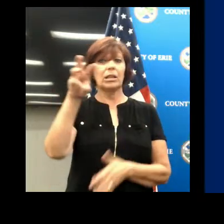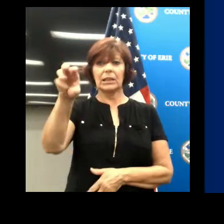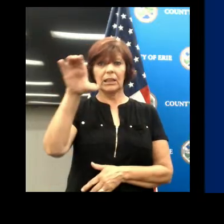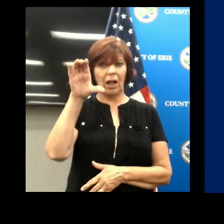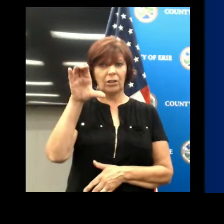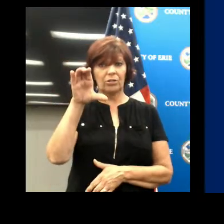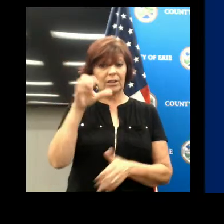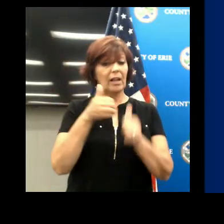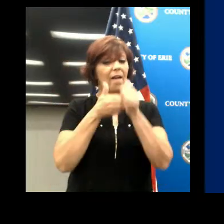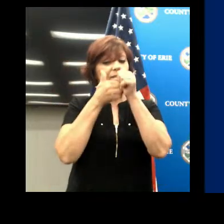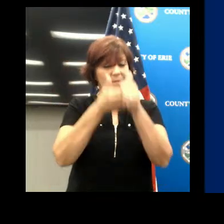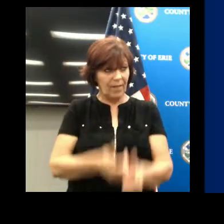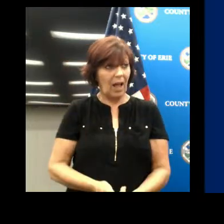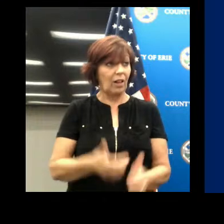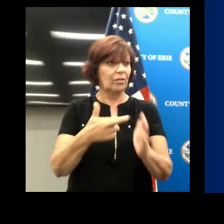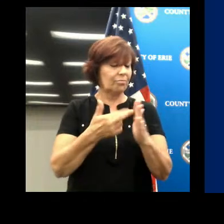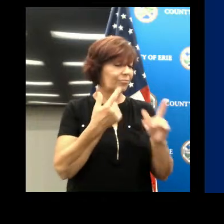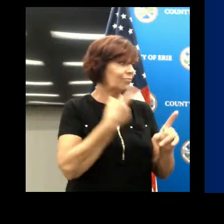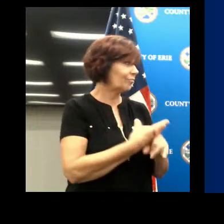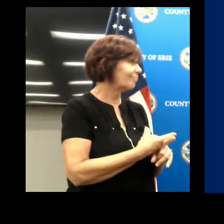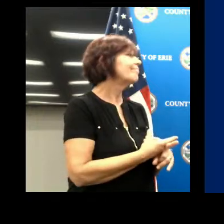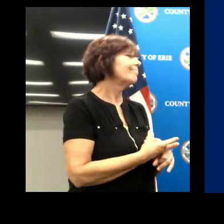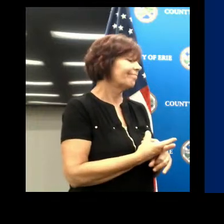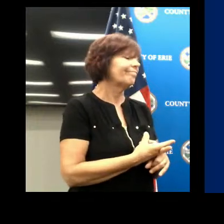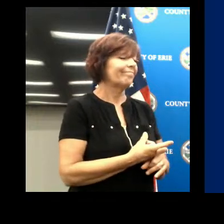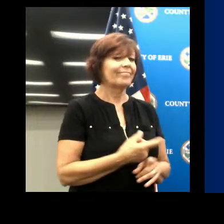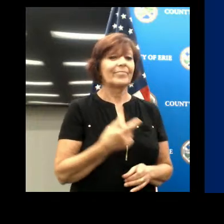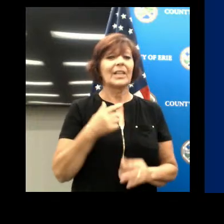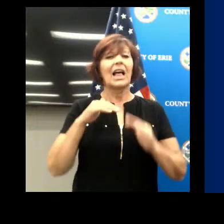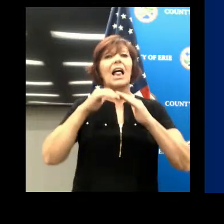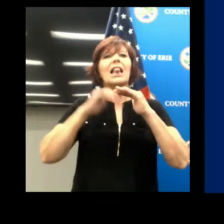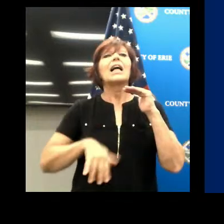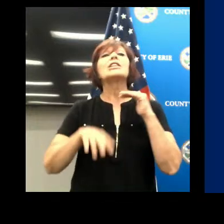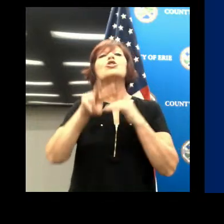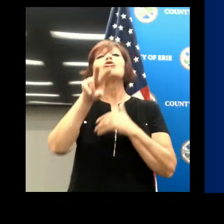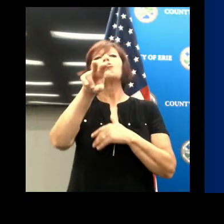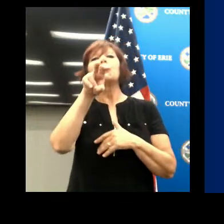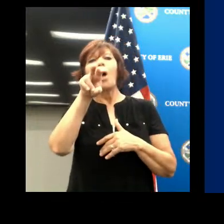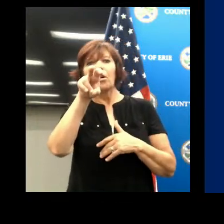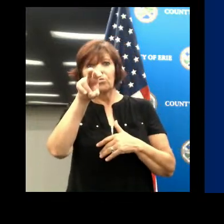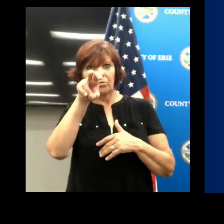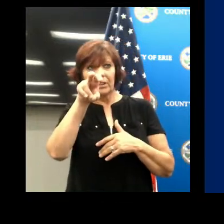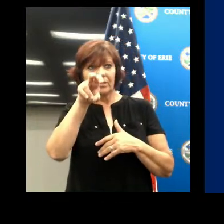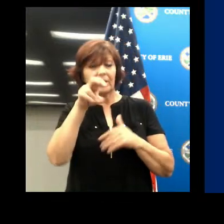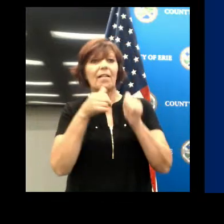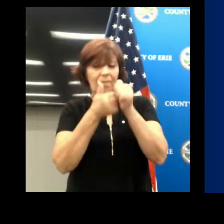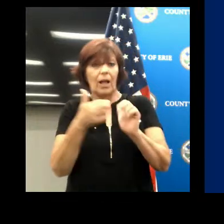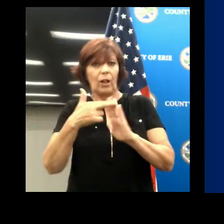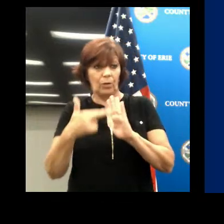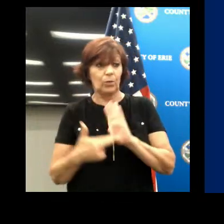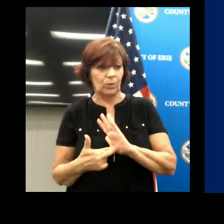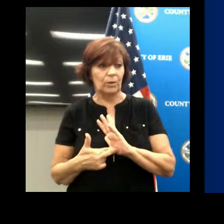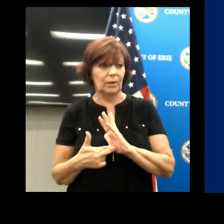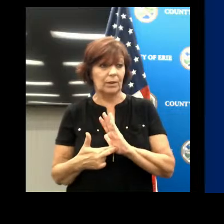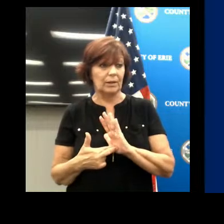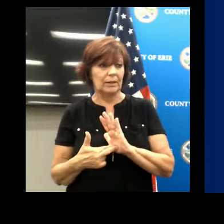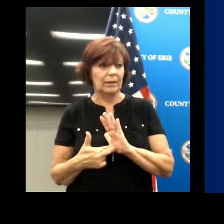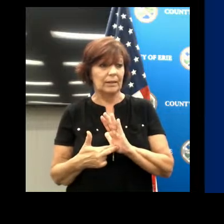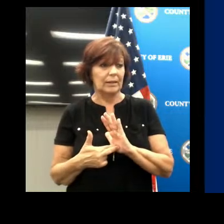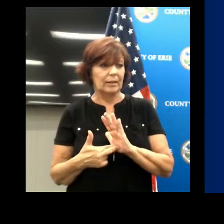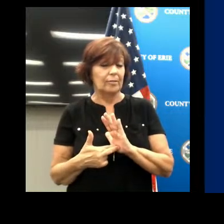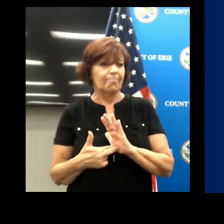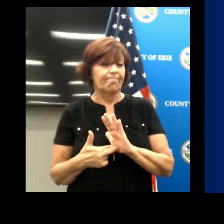what they were supposed to do, right, Doctor? Right, only about less than 200. Less than 200, to our